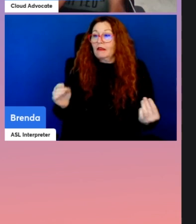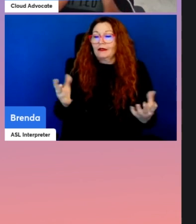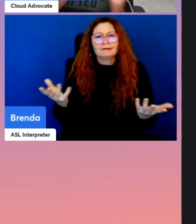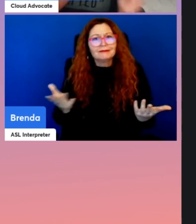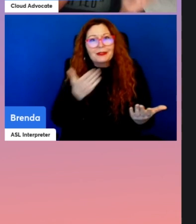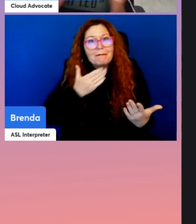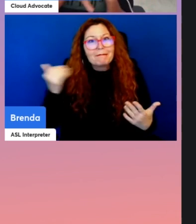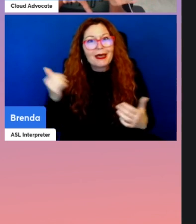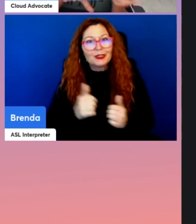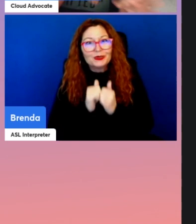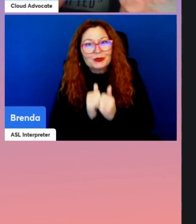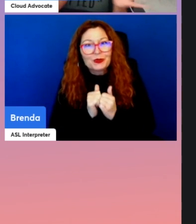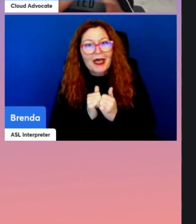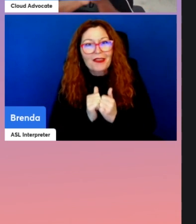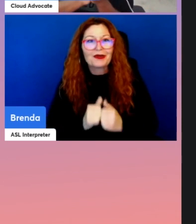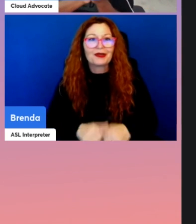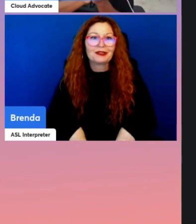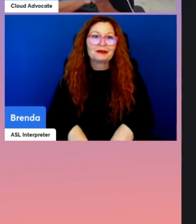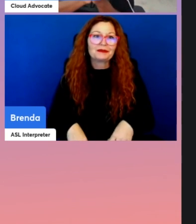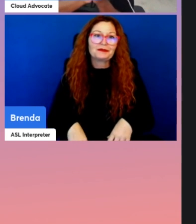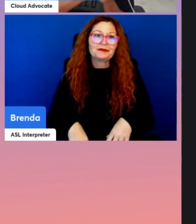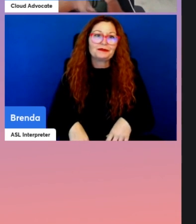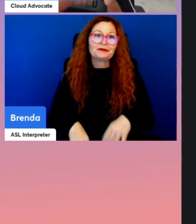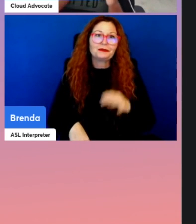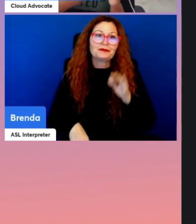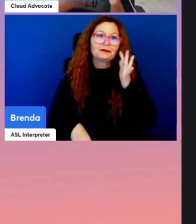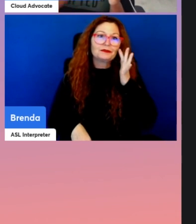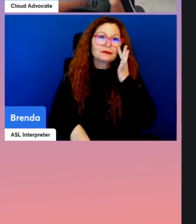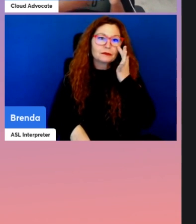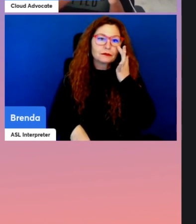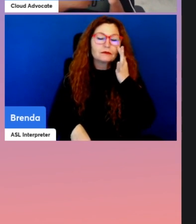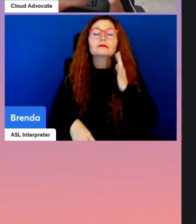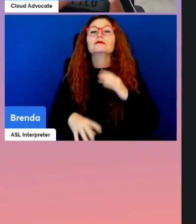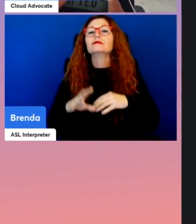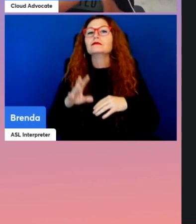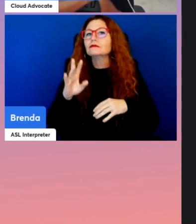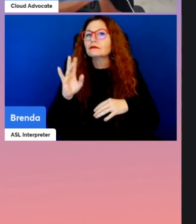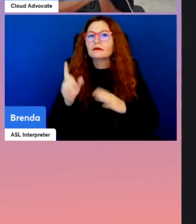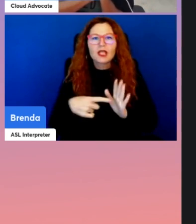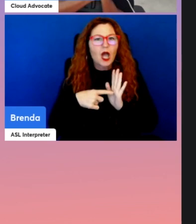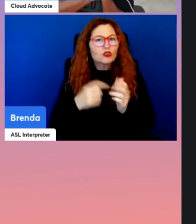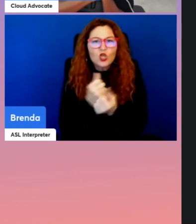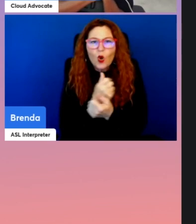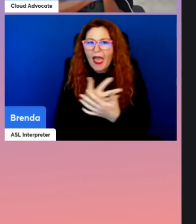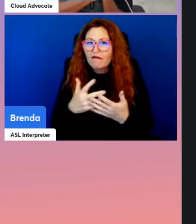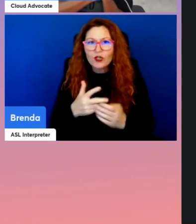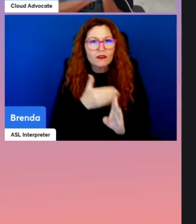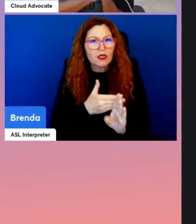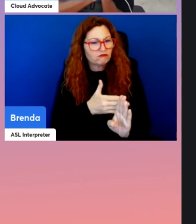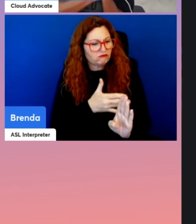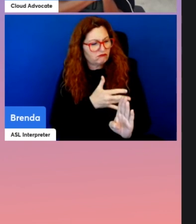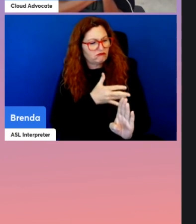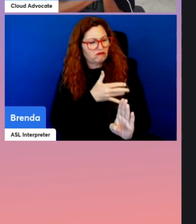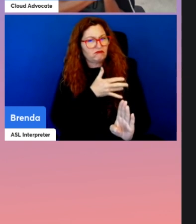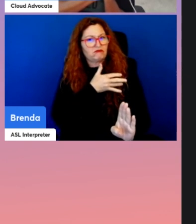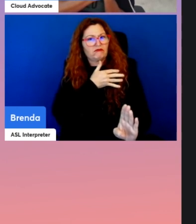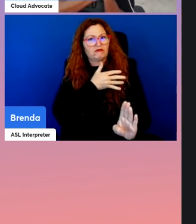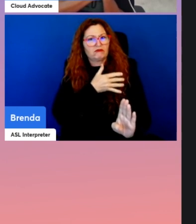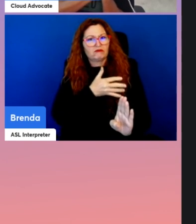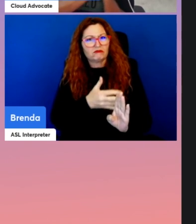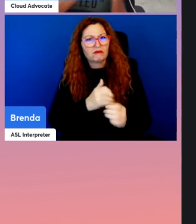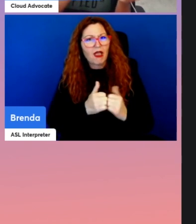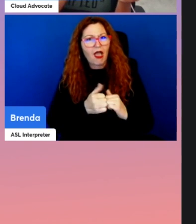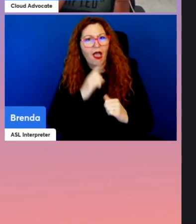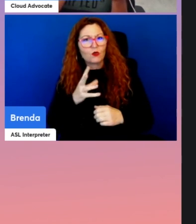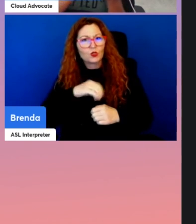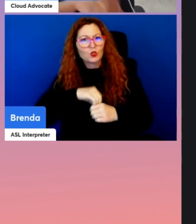have a Patreon piece where you'll be able to really see behind the scenes of how I gamify my different learning experiences,